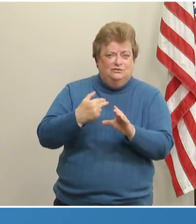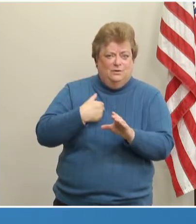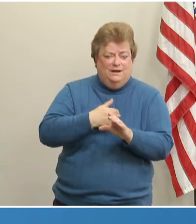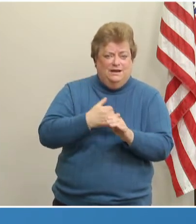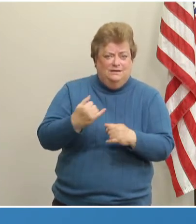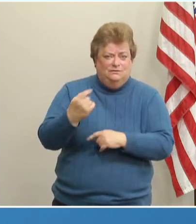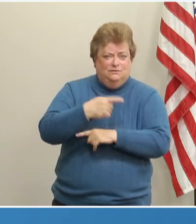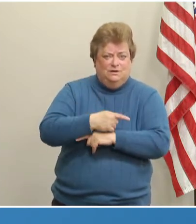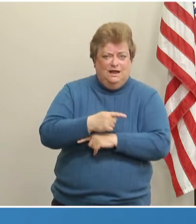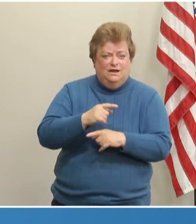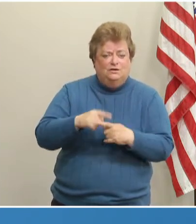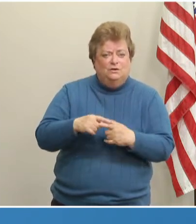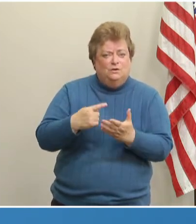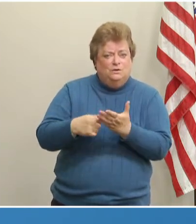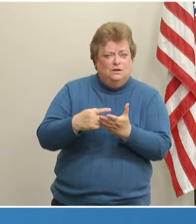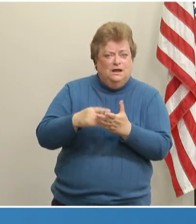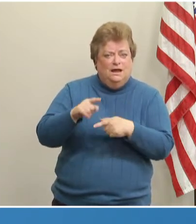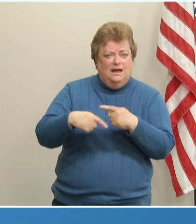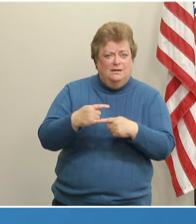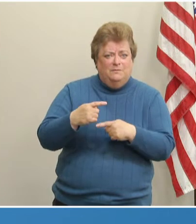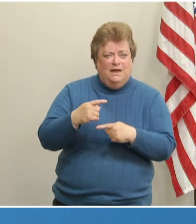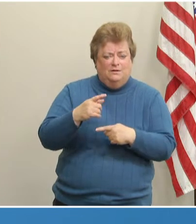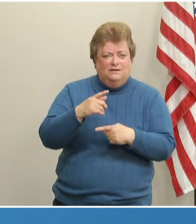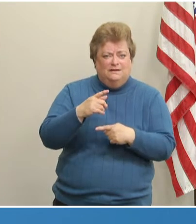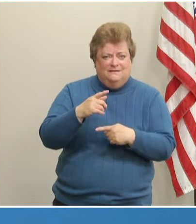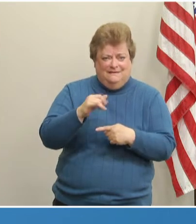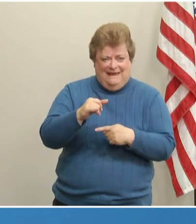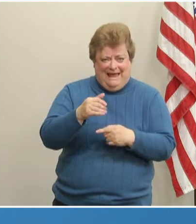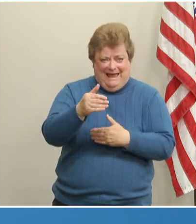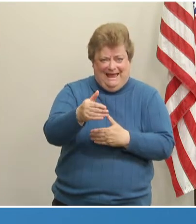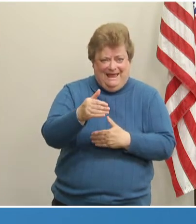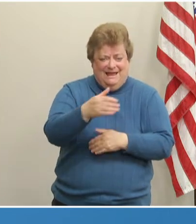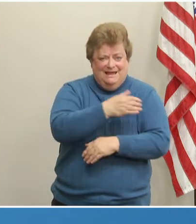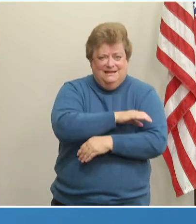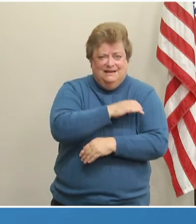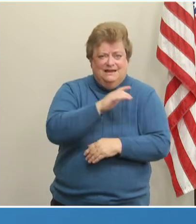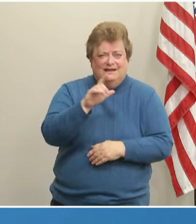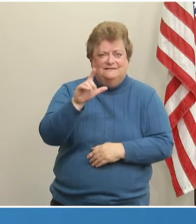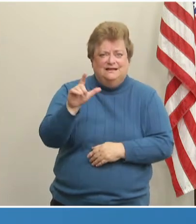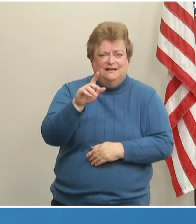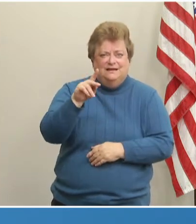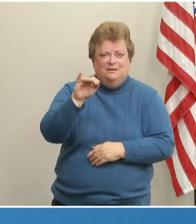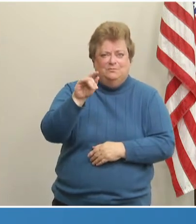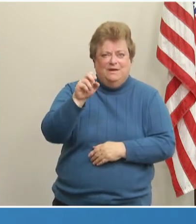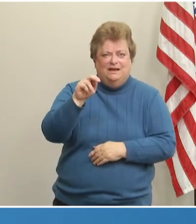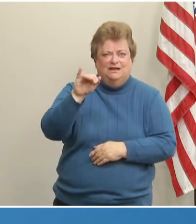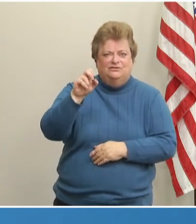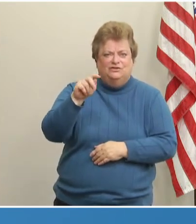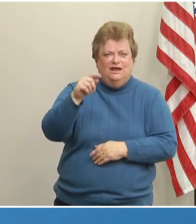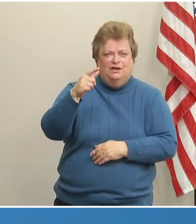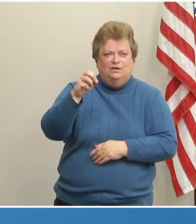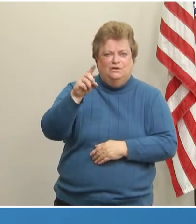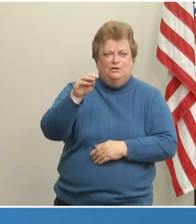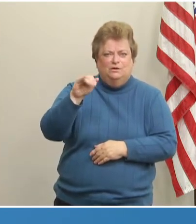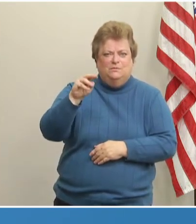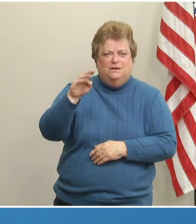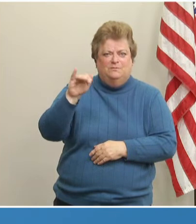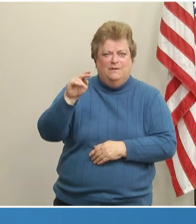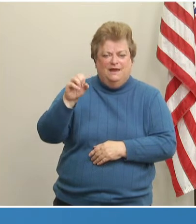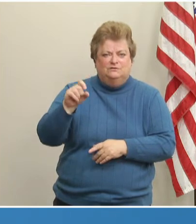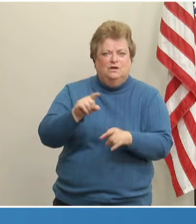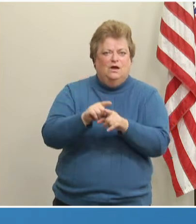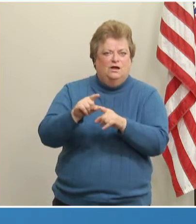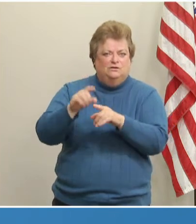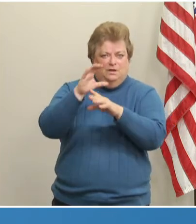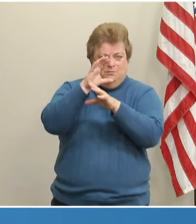talk more about the upcoming clinic is Lincoln pastor Janet Goodman Banks, who is also president of the